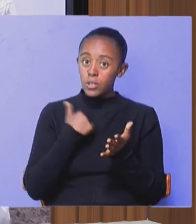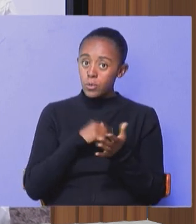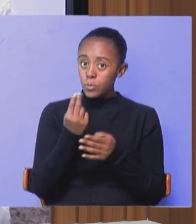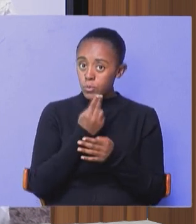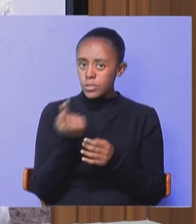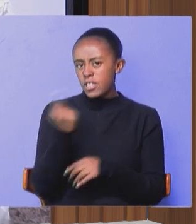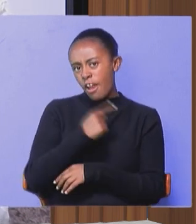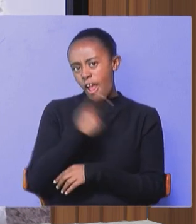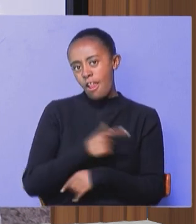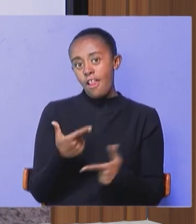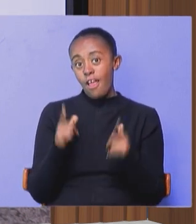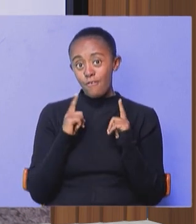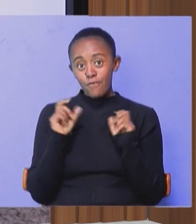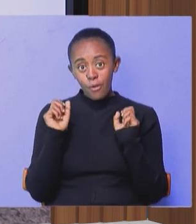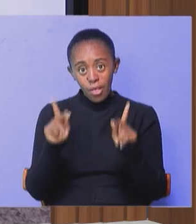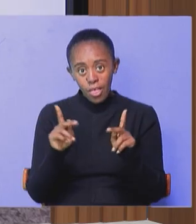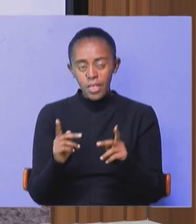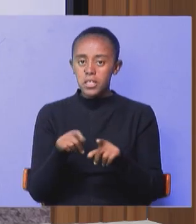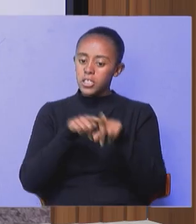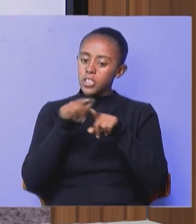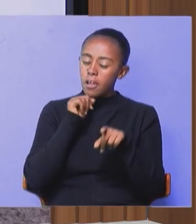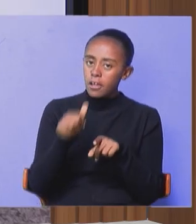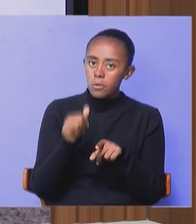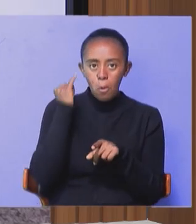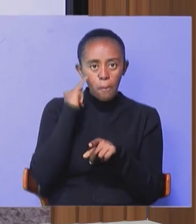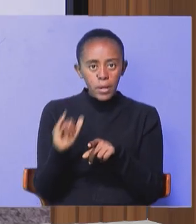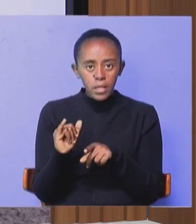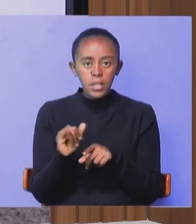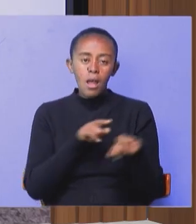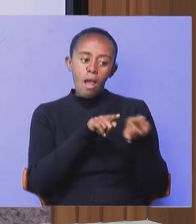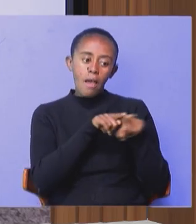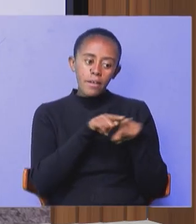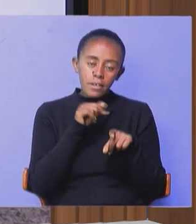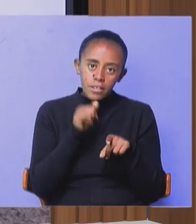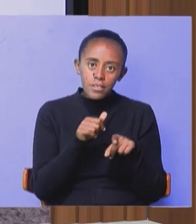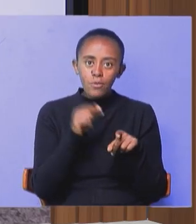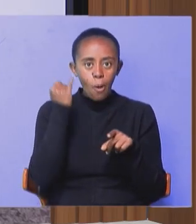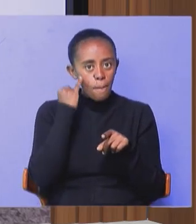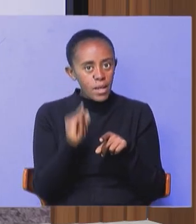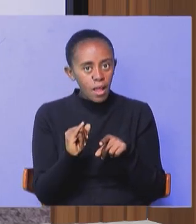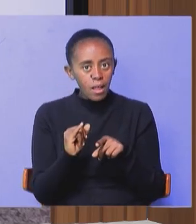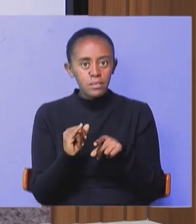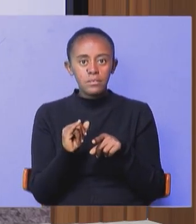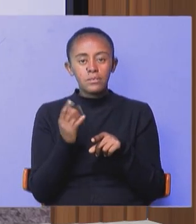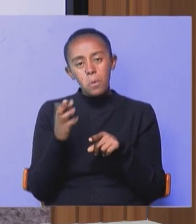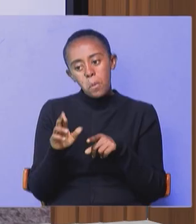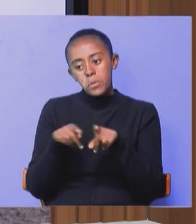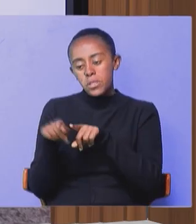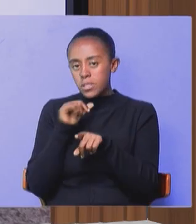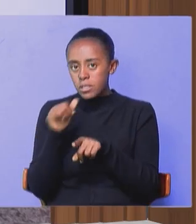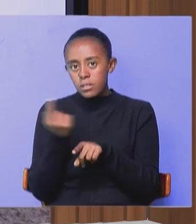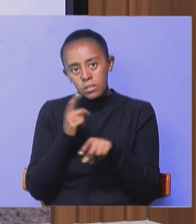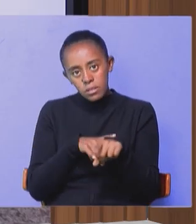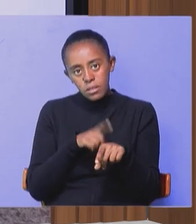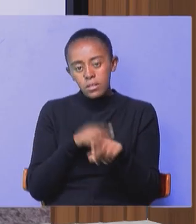our daily lives, okay? Disagreeing with an opinion, agreeing with an opinion, and when we disagree, we always